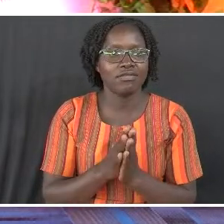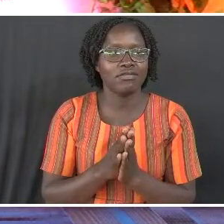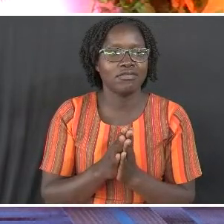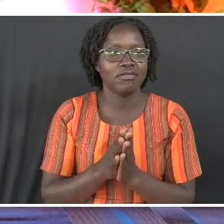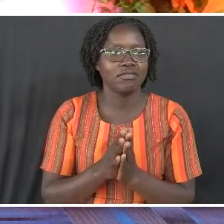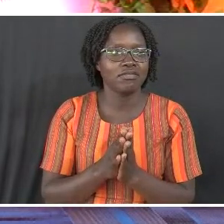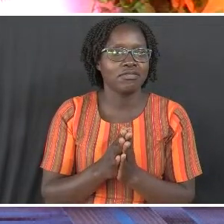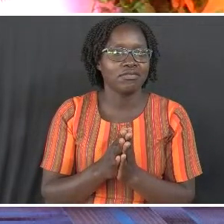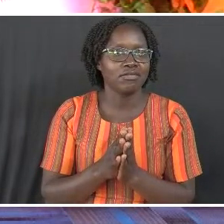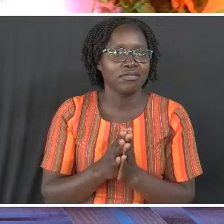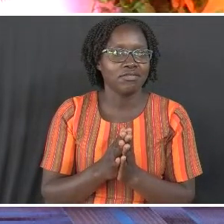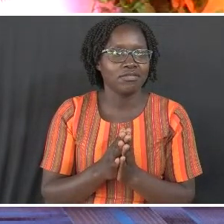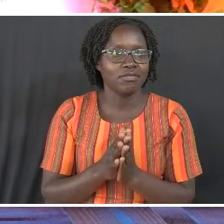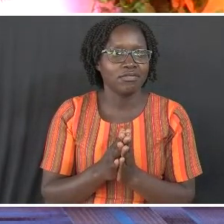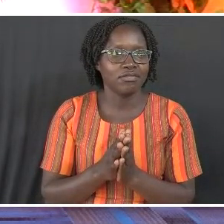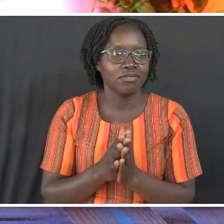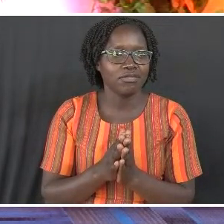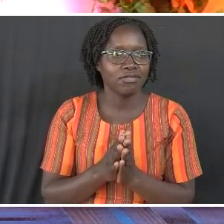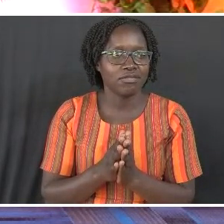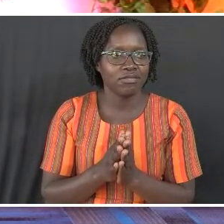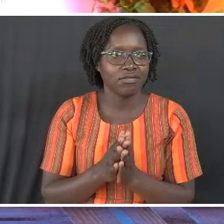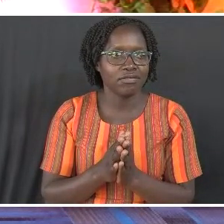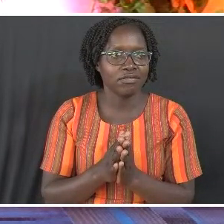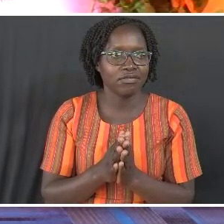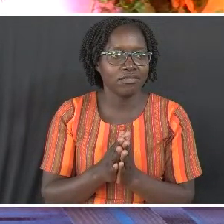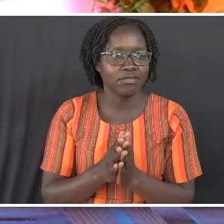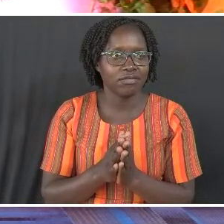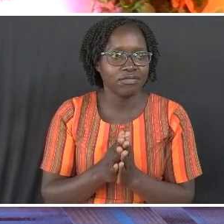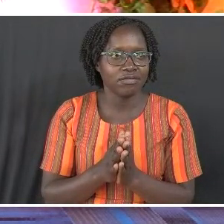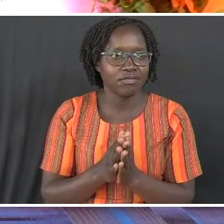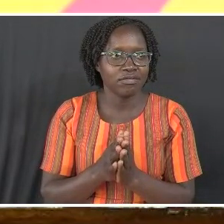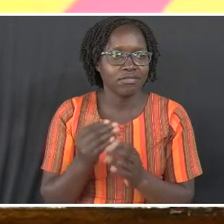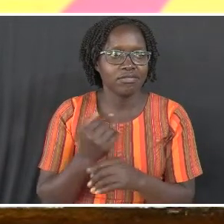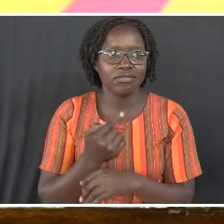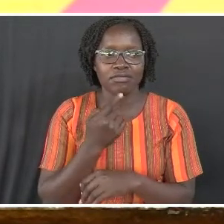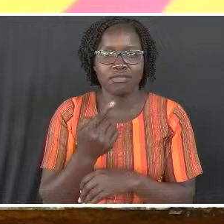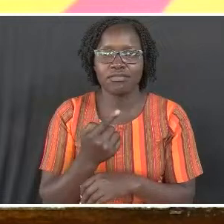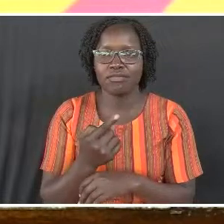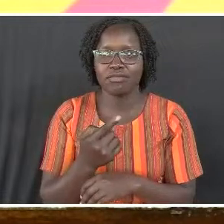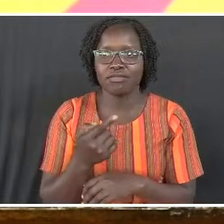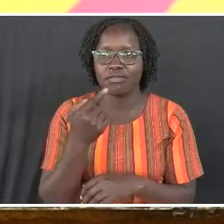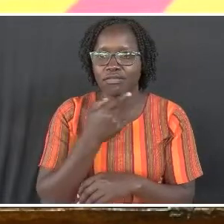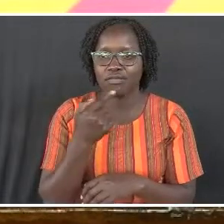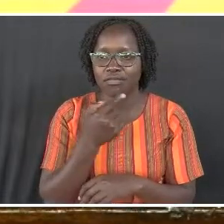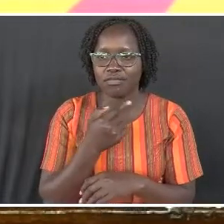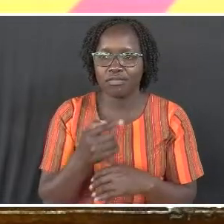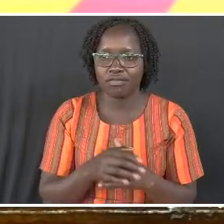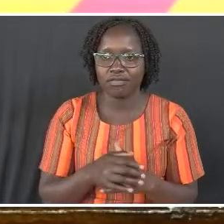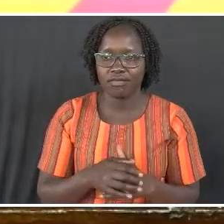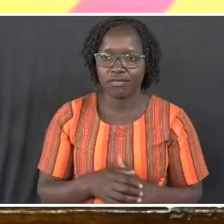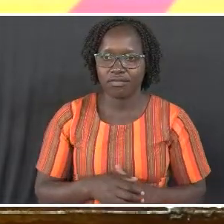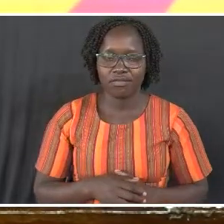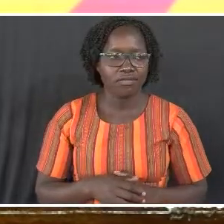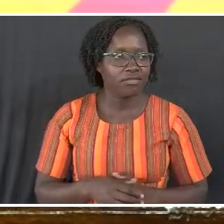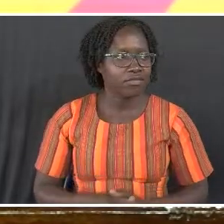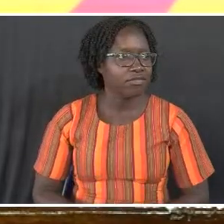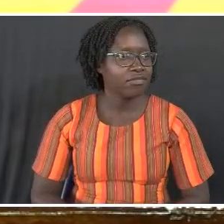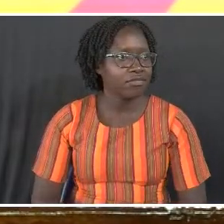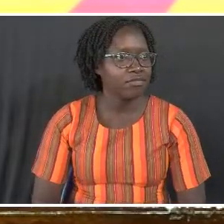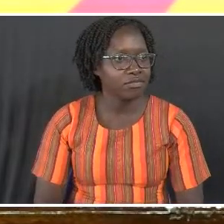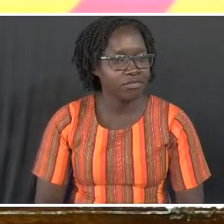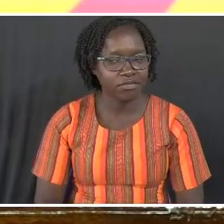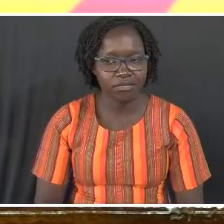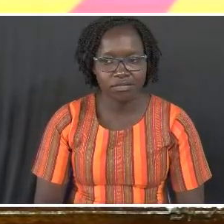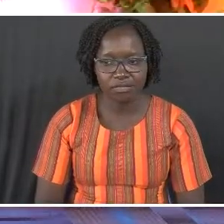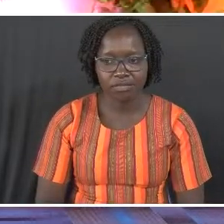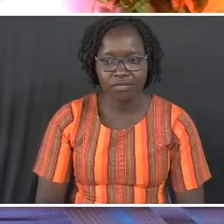we forget, but at least as from today, make sure you brush twice. Thank you. Any other